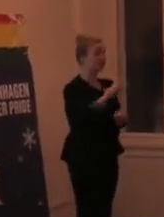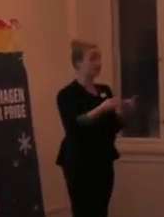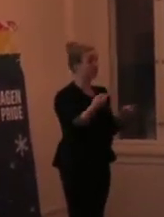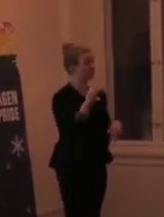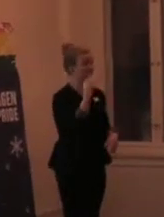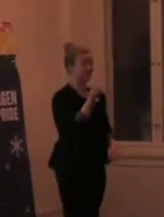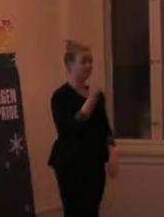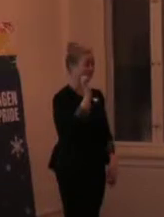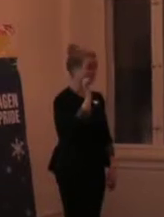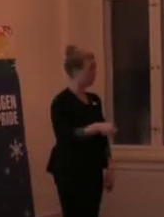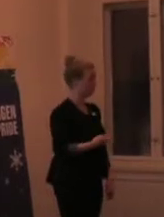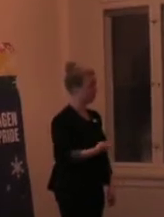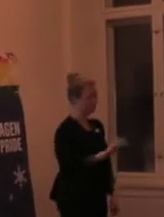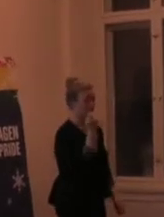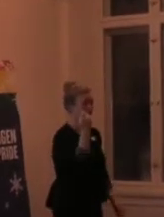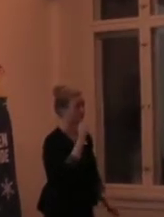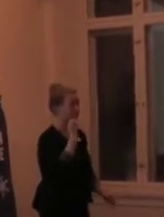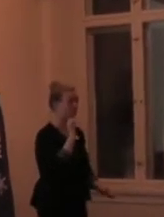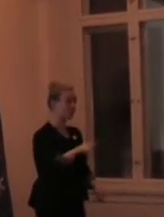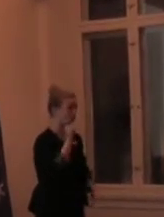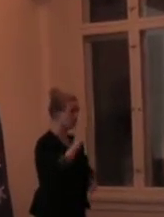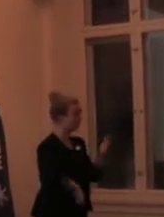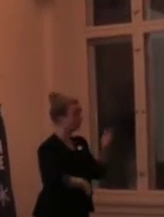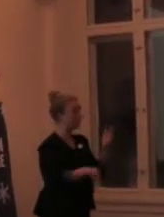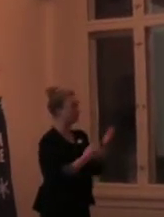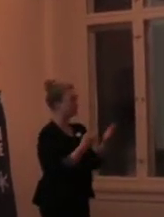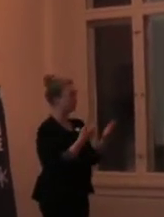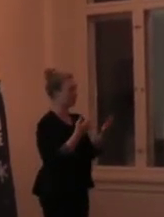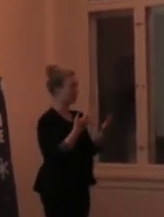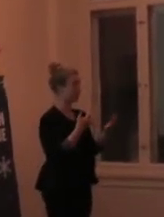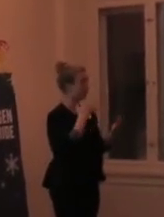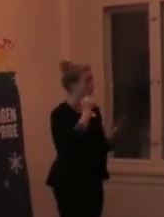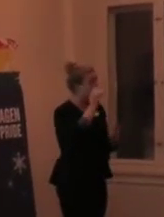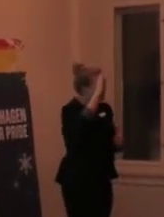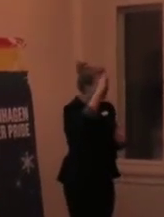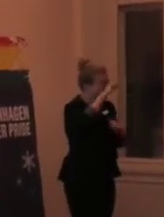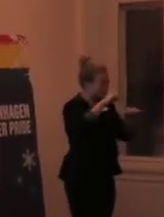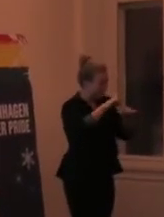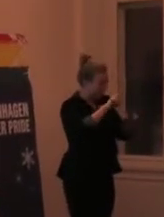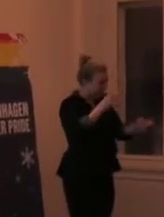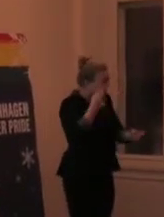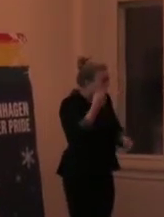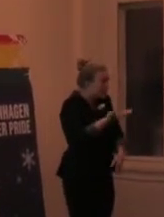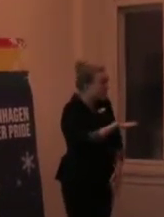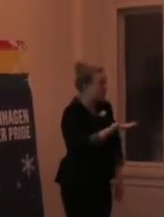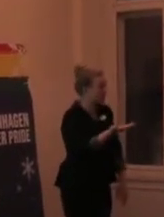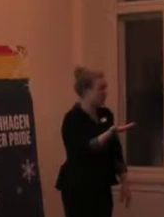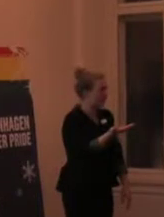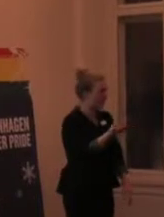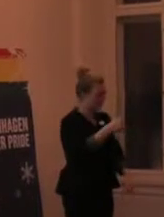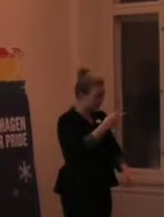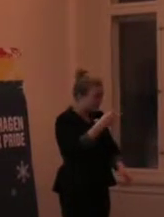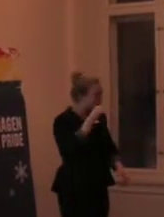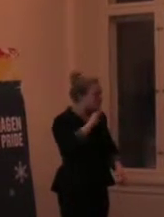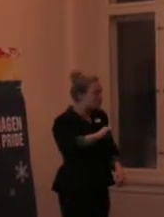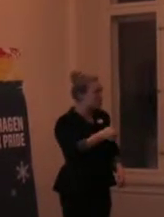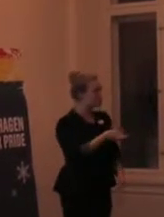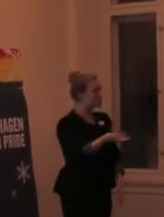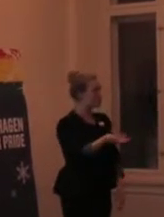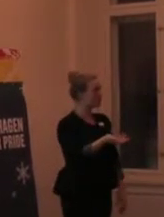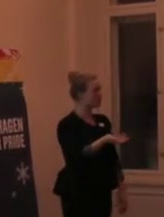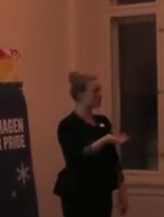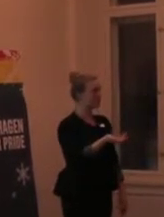should be punished by the law. So if the Iraqi government doesn't see that in a TV station that